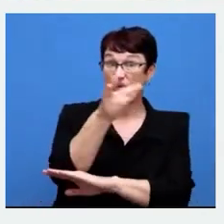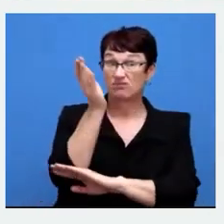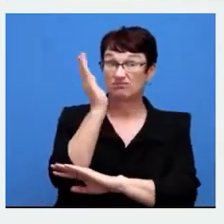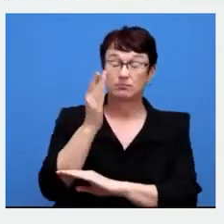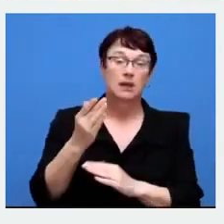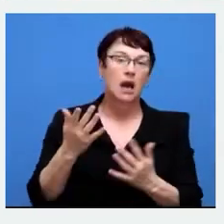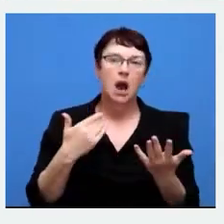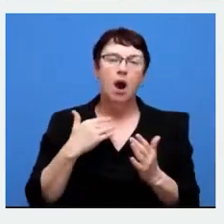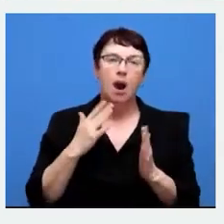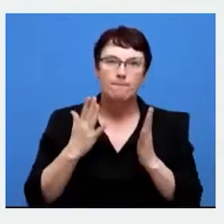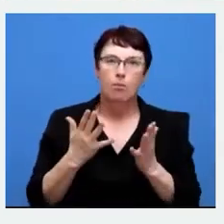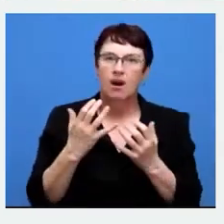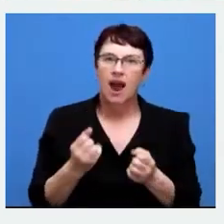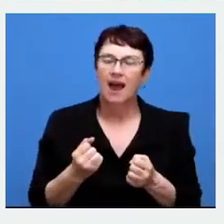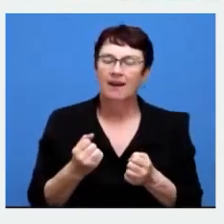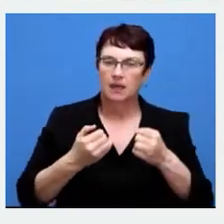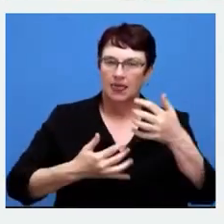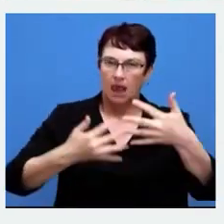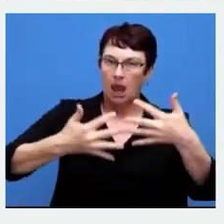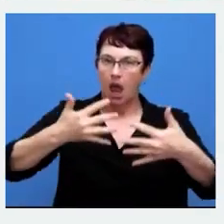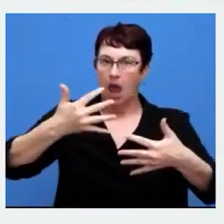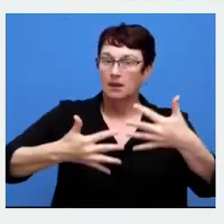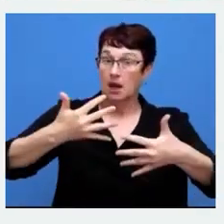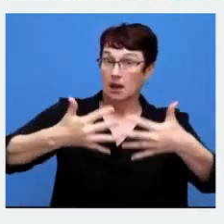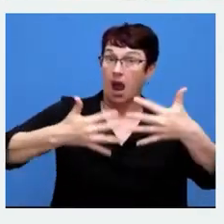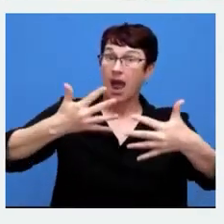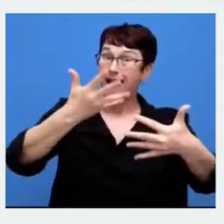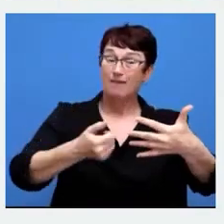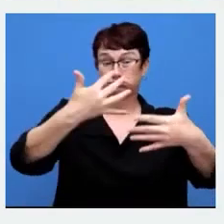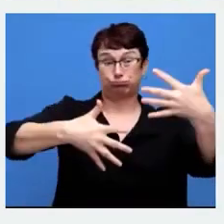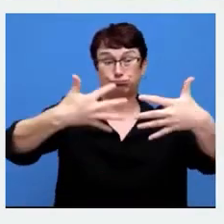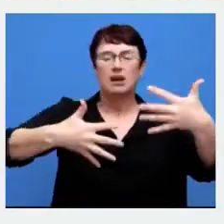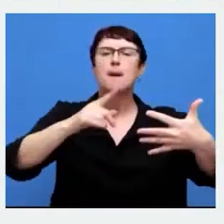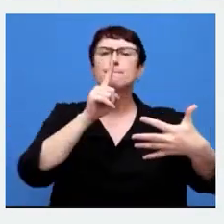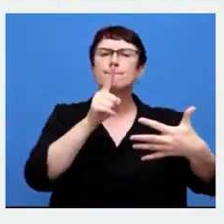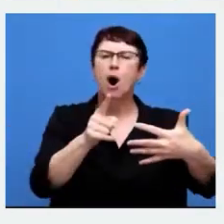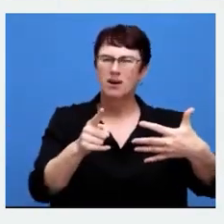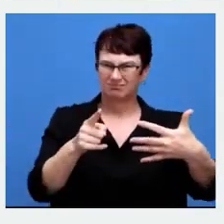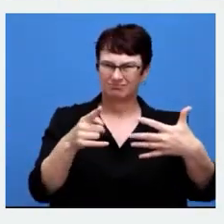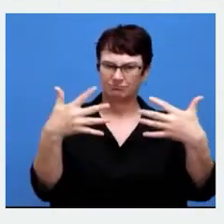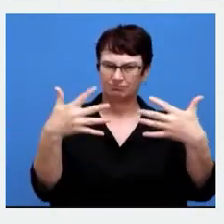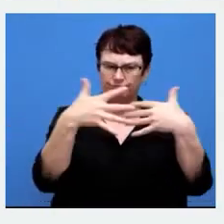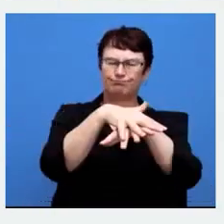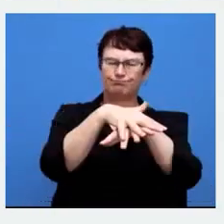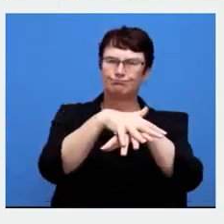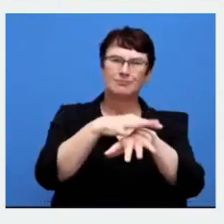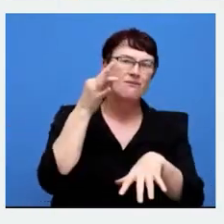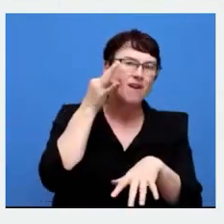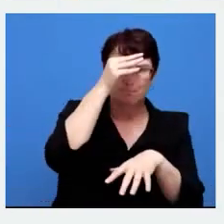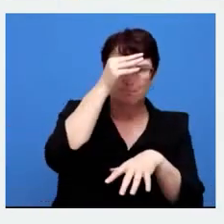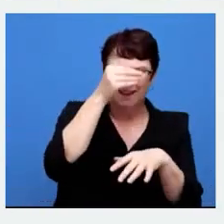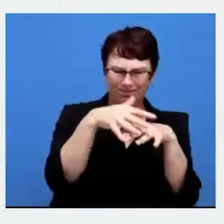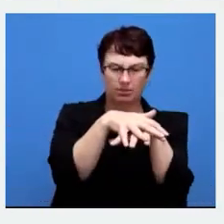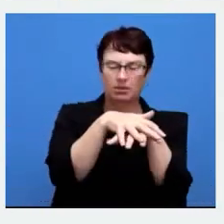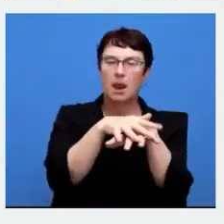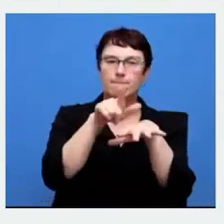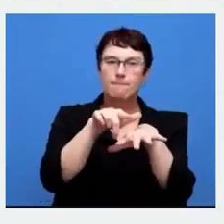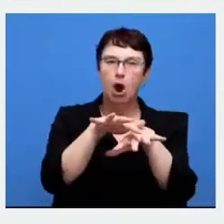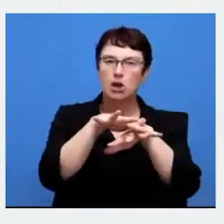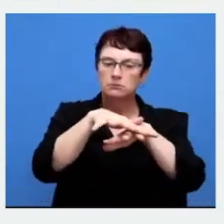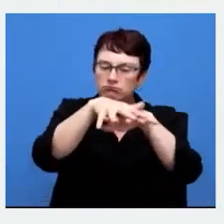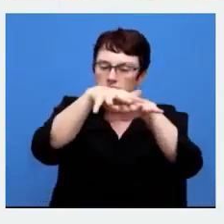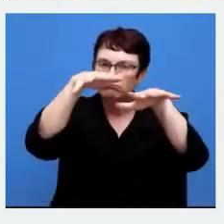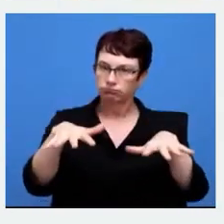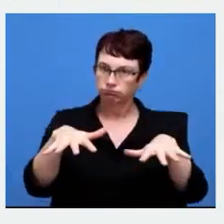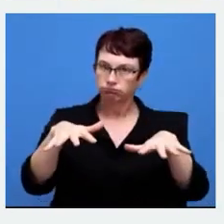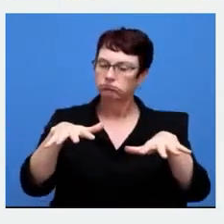disaggregated by gender and mapping of what is there and what is missing. So, let's